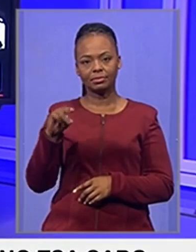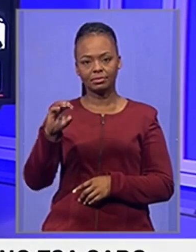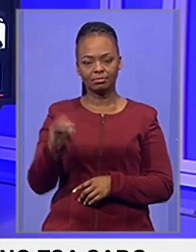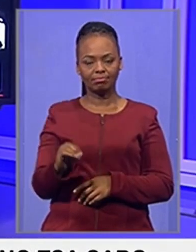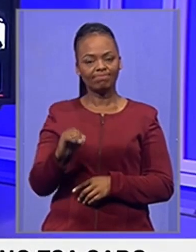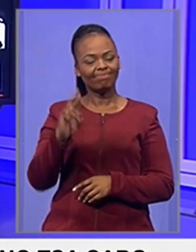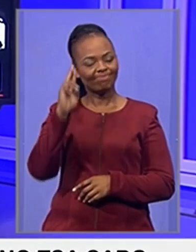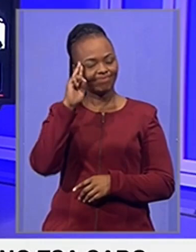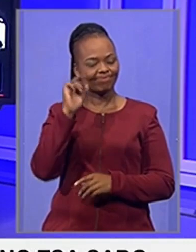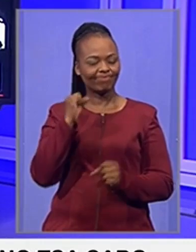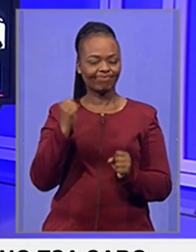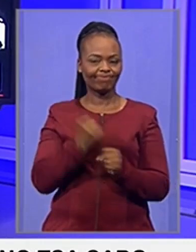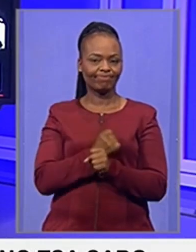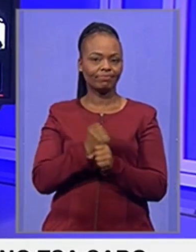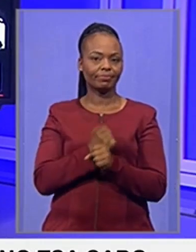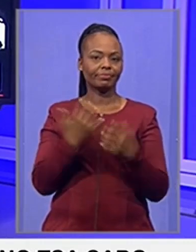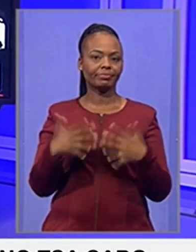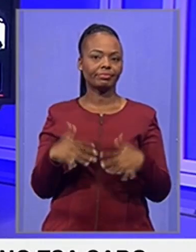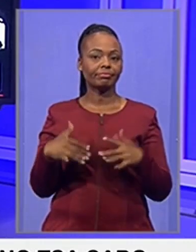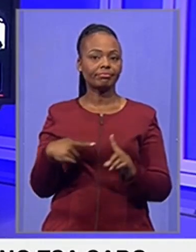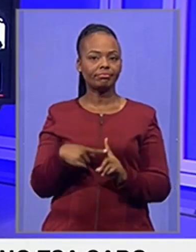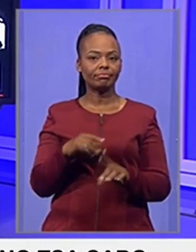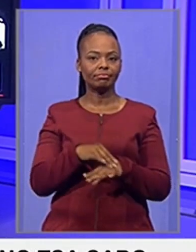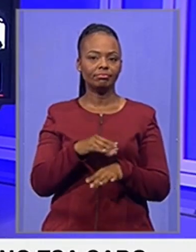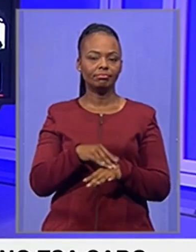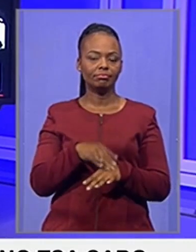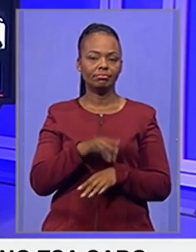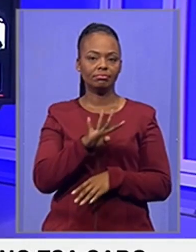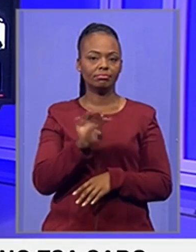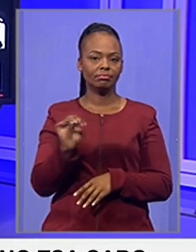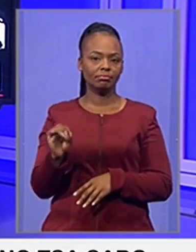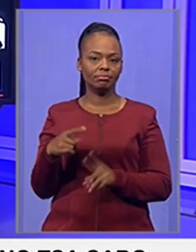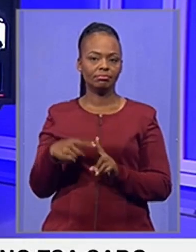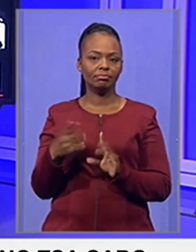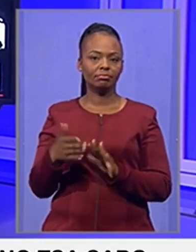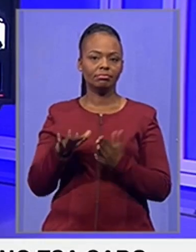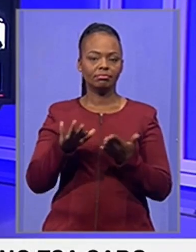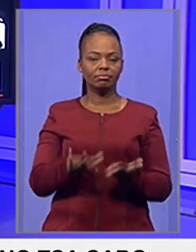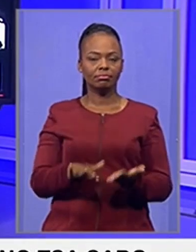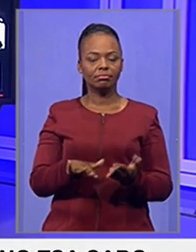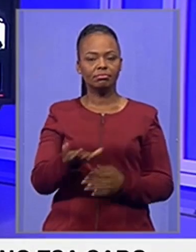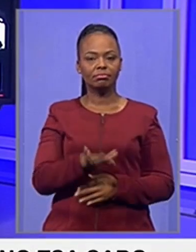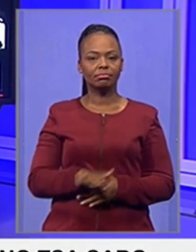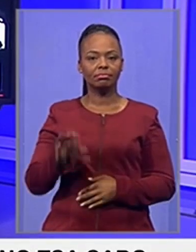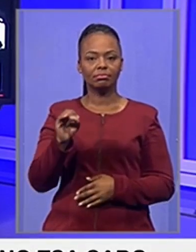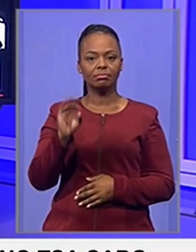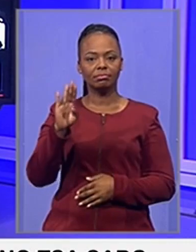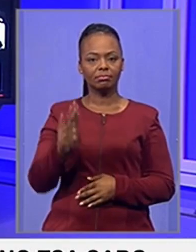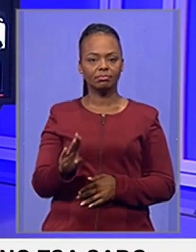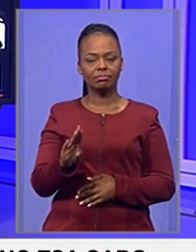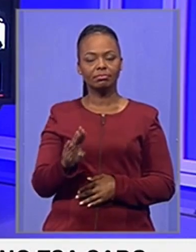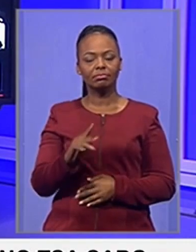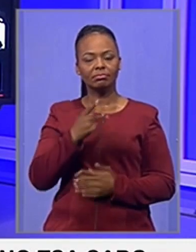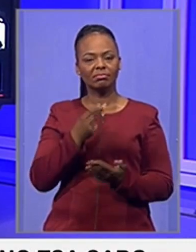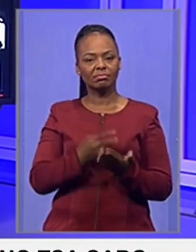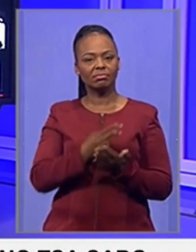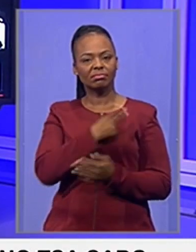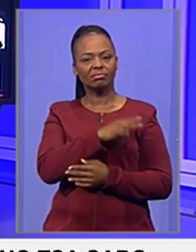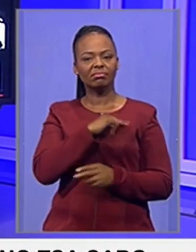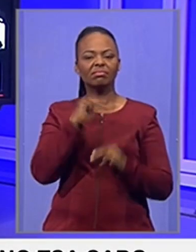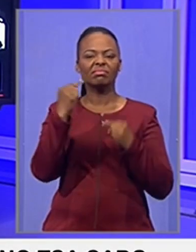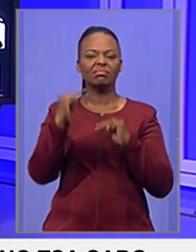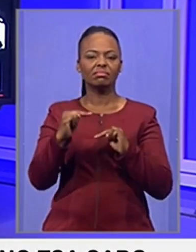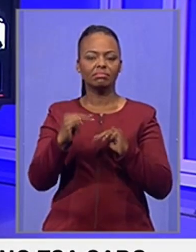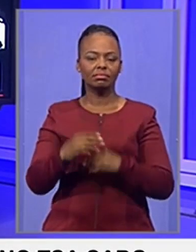e manontlhotlho. Ditaba wa dingwaga di le 40 o tlhokafetse robetse kwa Bloemfontein morago ga go lwala nako e